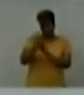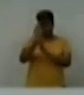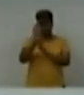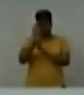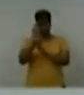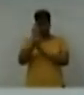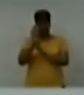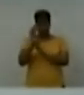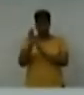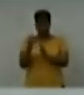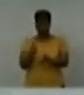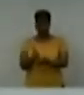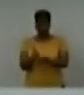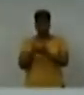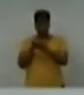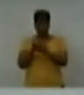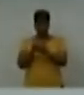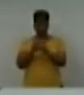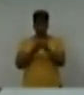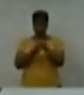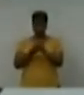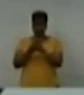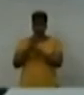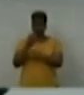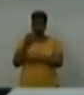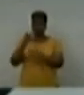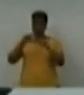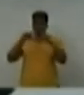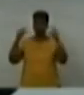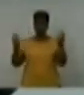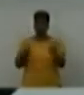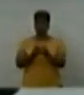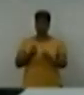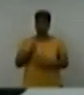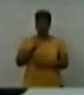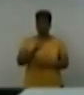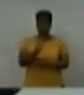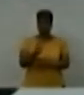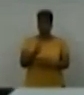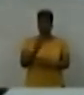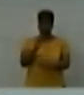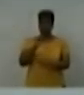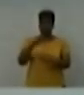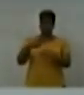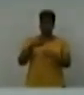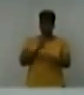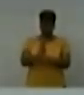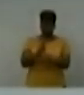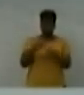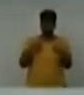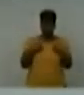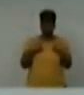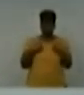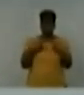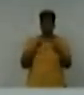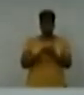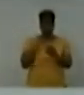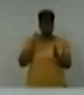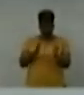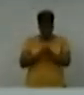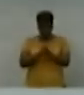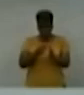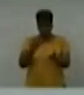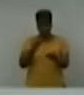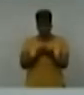facilitate a growing group of self-employed persons who can add significant stimulus to the local economy.